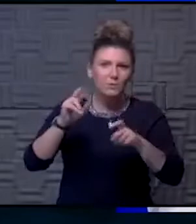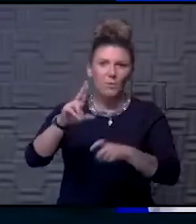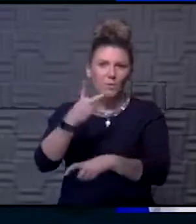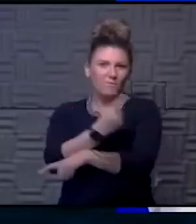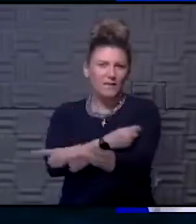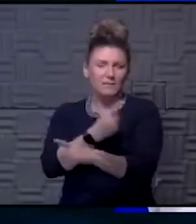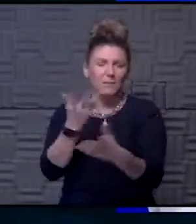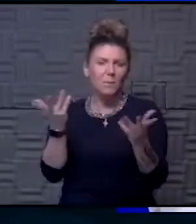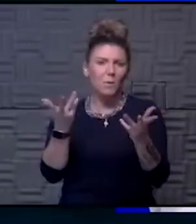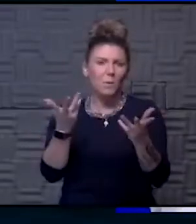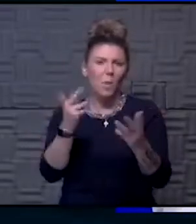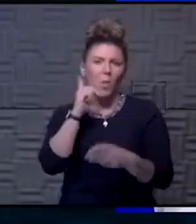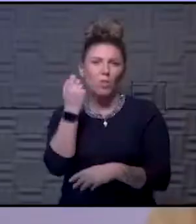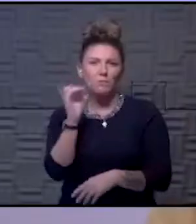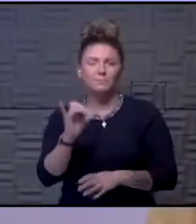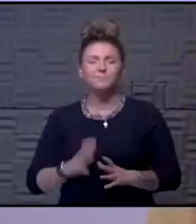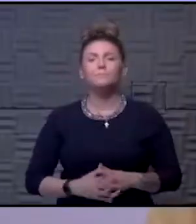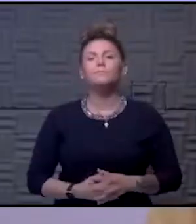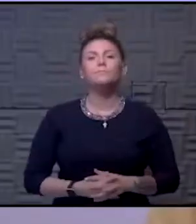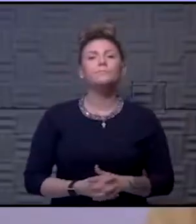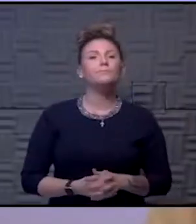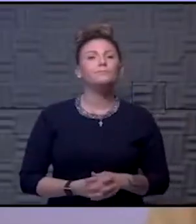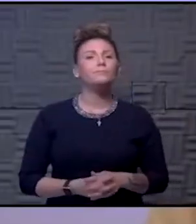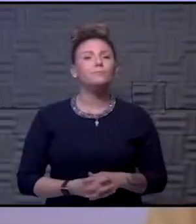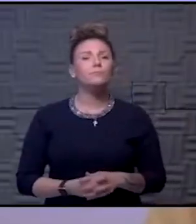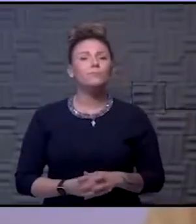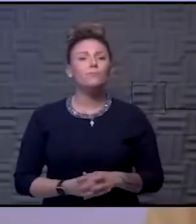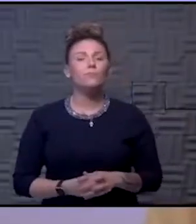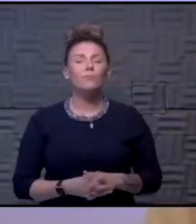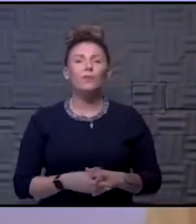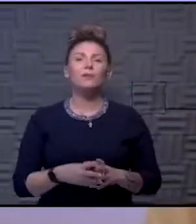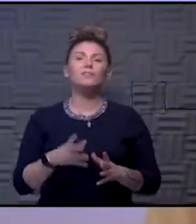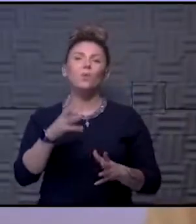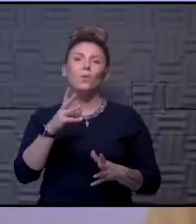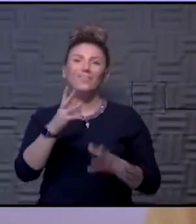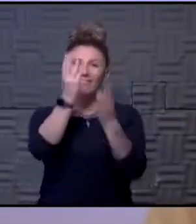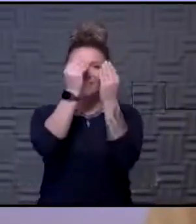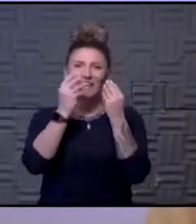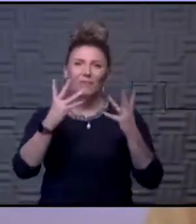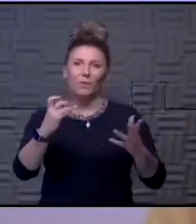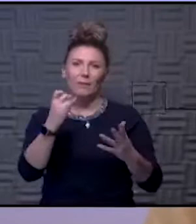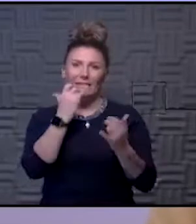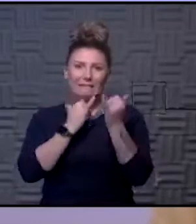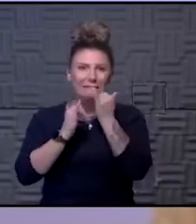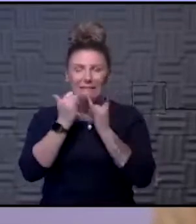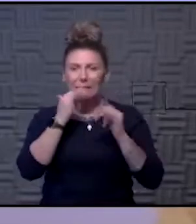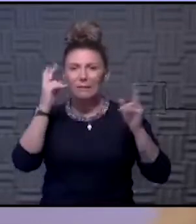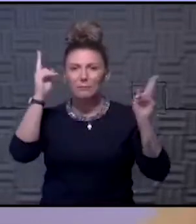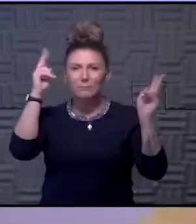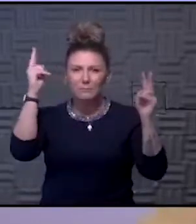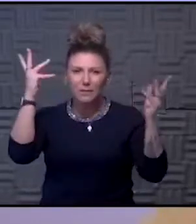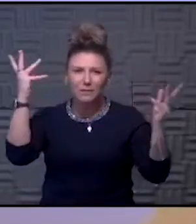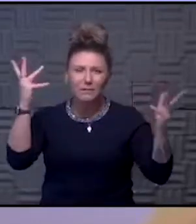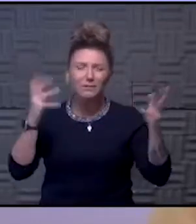Mm-hmm. Yeah, so I talked about misinformation, and that also includes